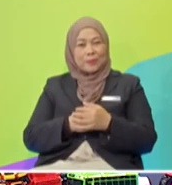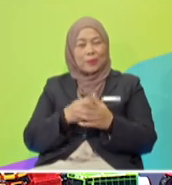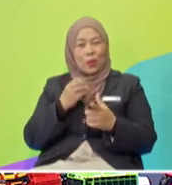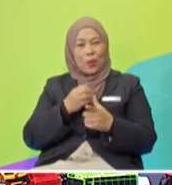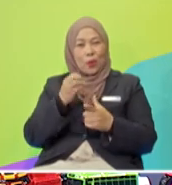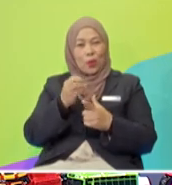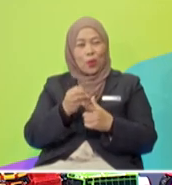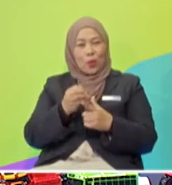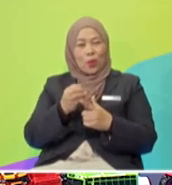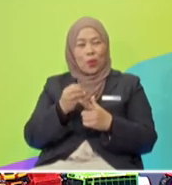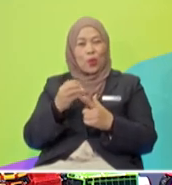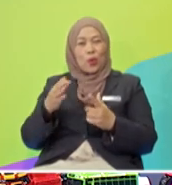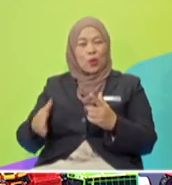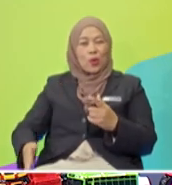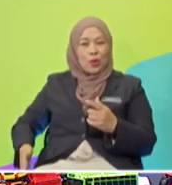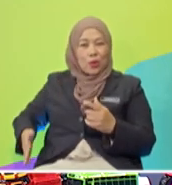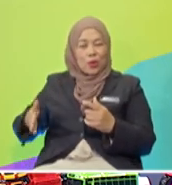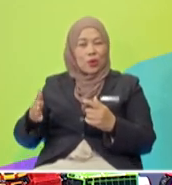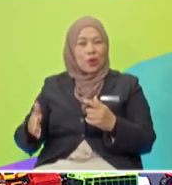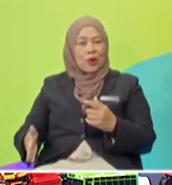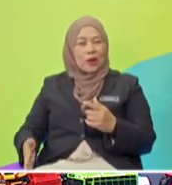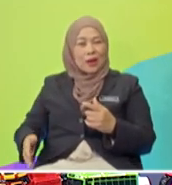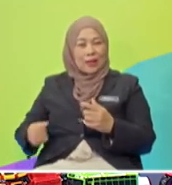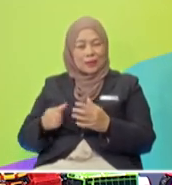rail. What do you think it is?